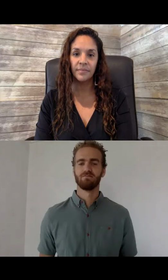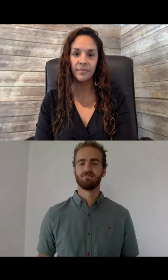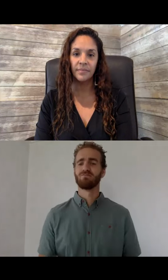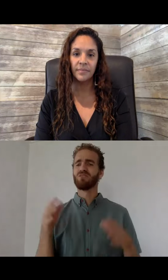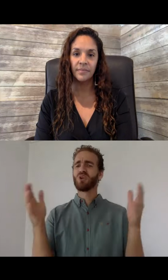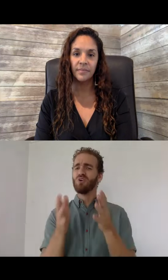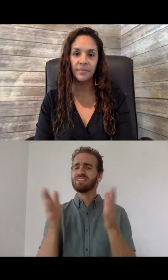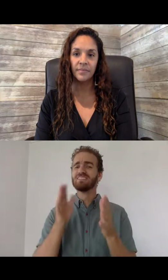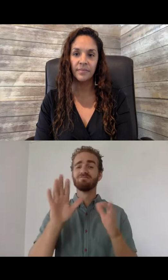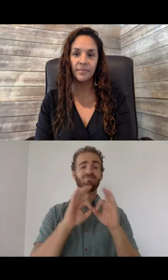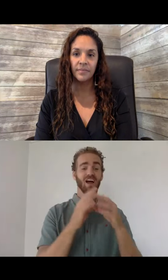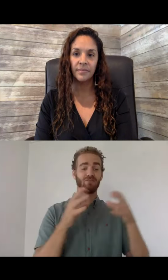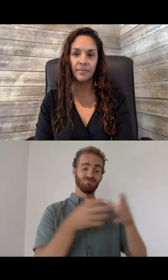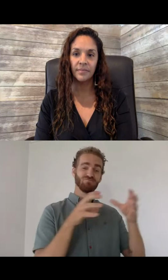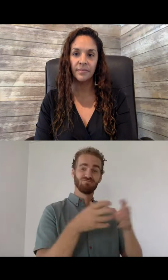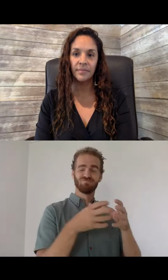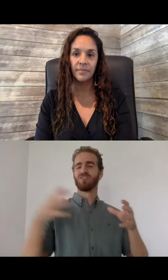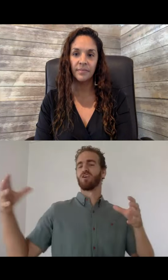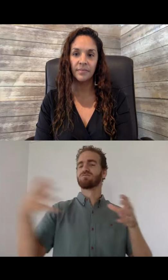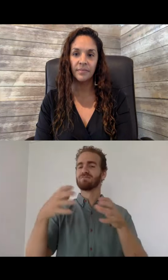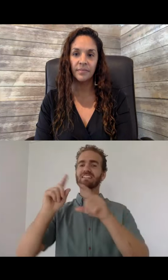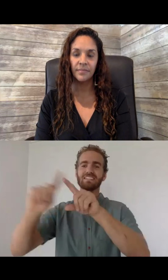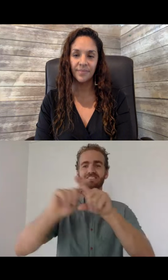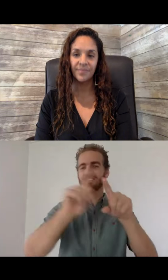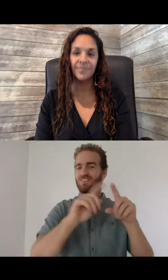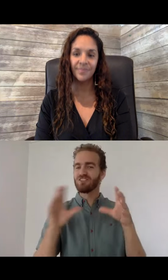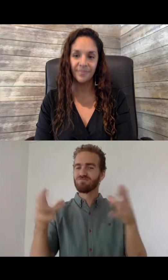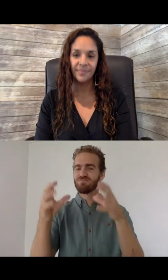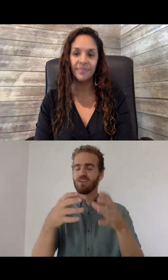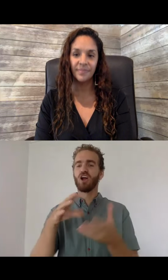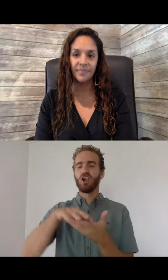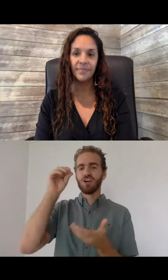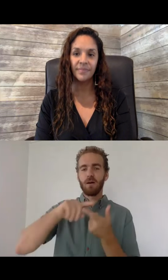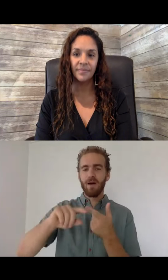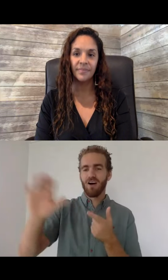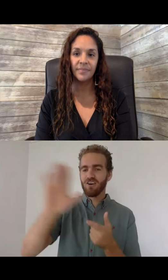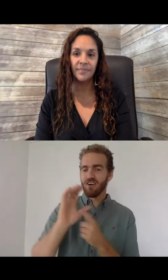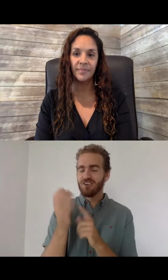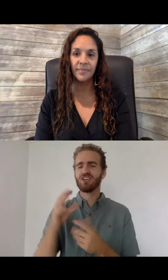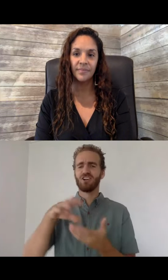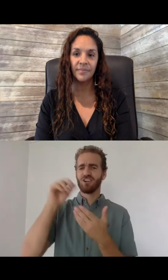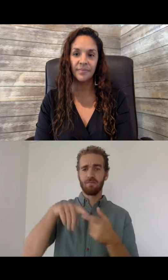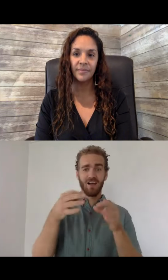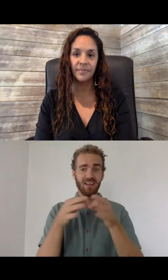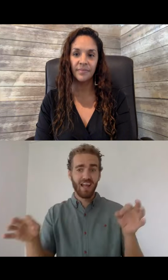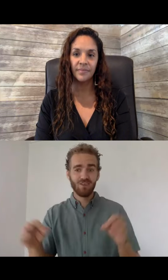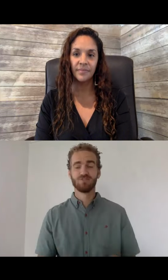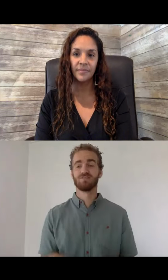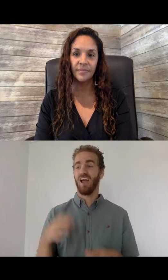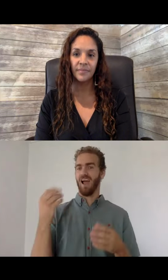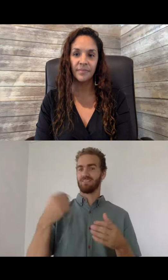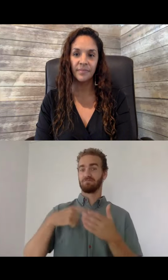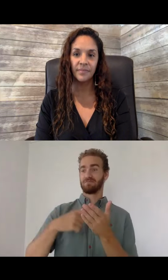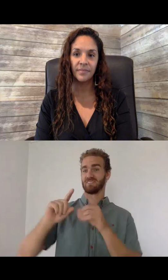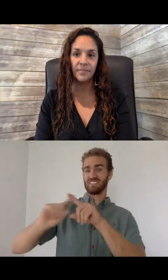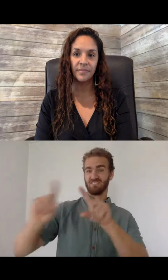and have that discussion with your family. Encourage your family gatherings, maybe include others and learn about their cultures,